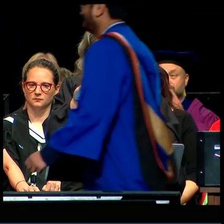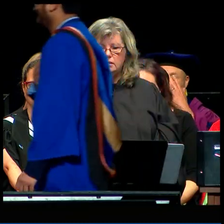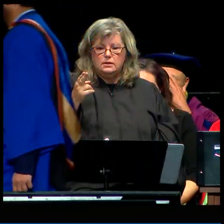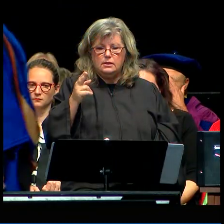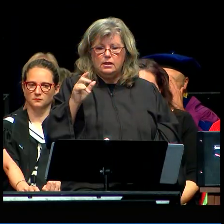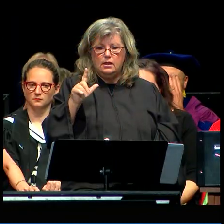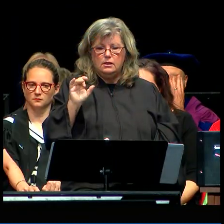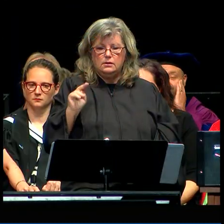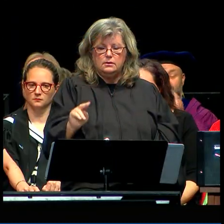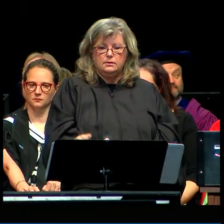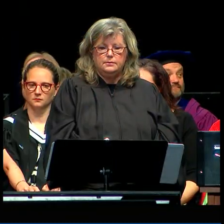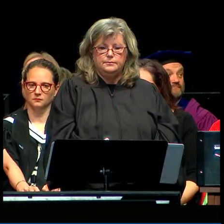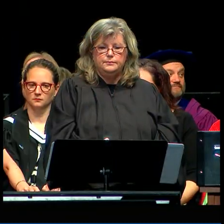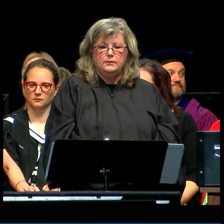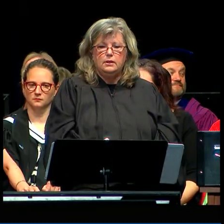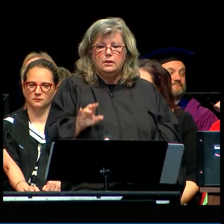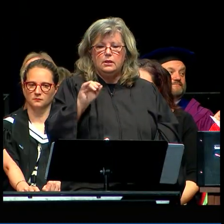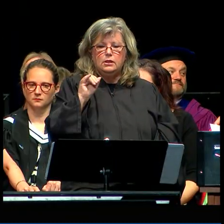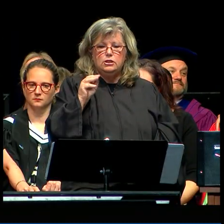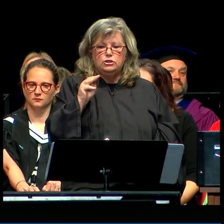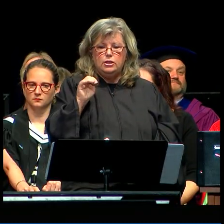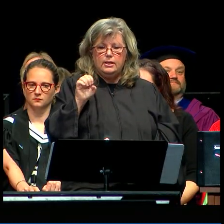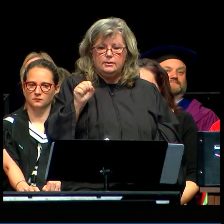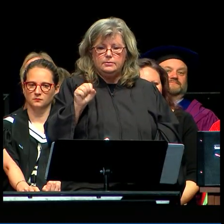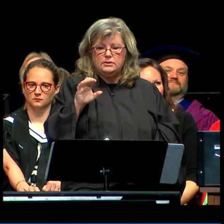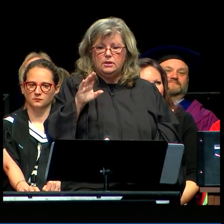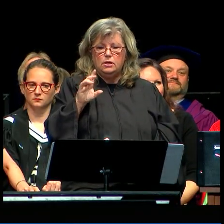James Babesh Kumar Dolia.